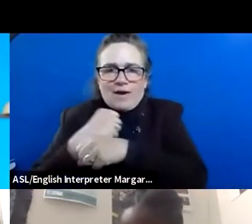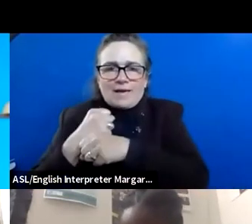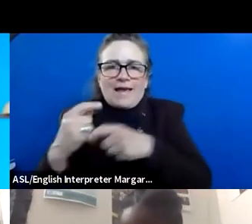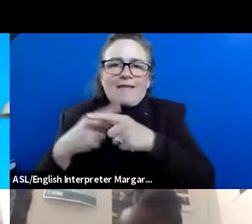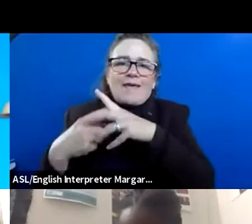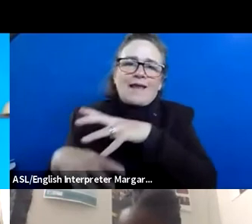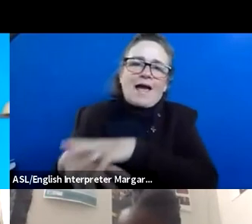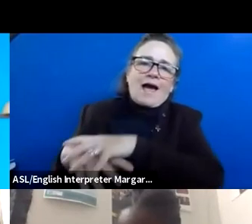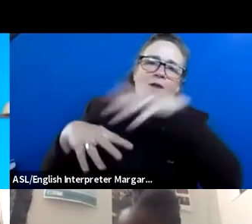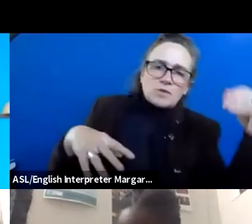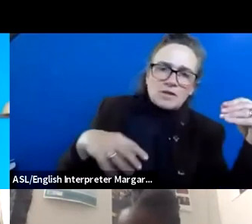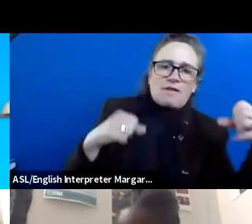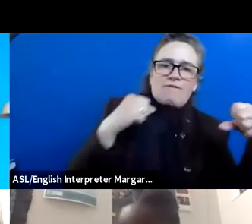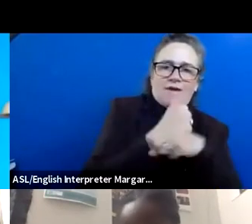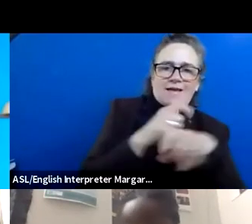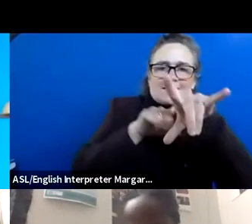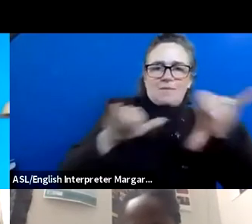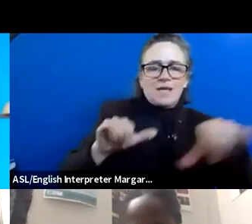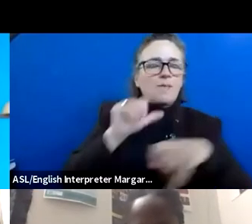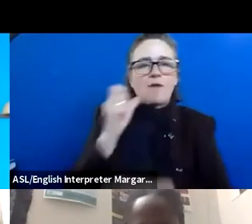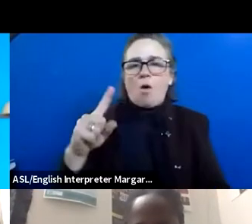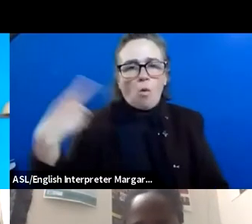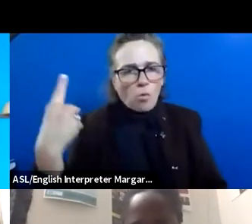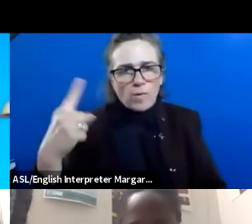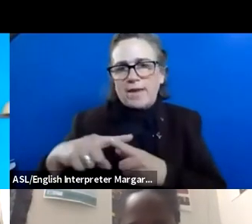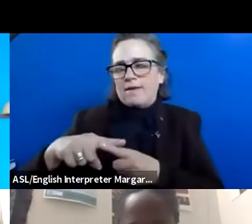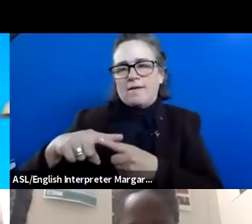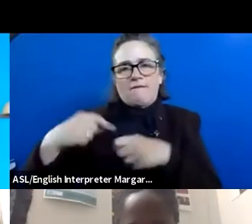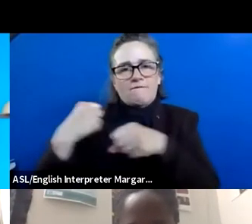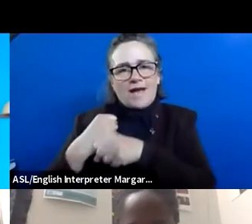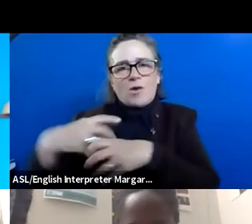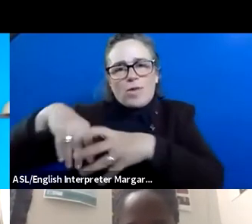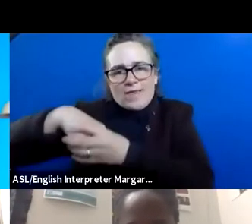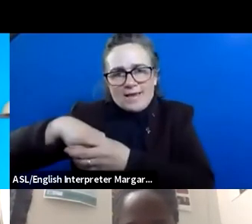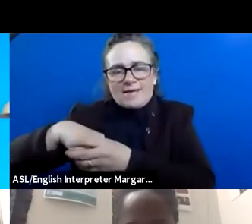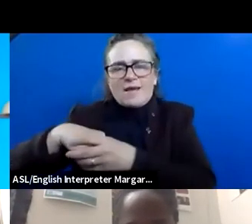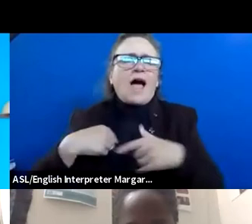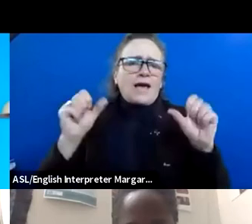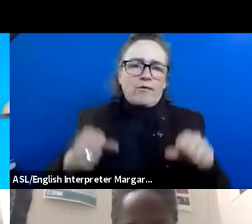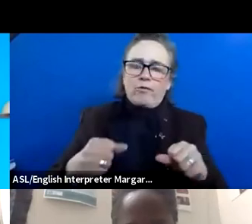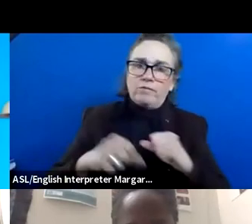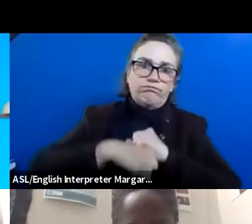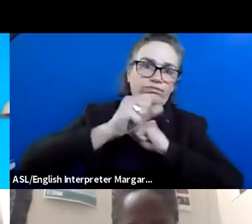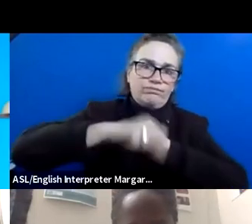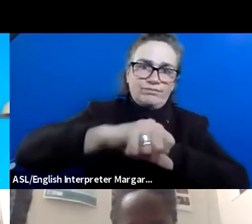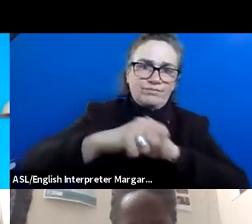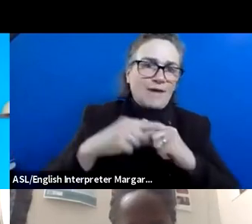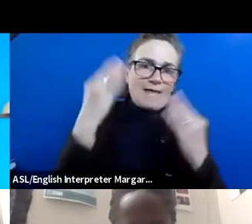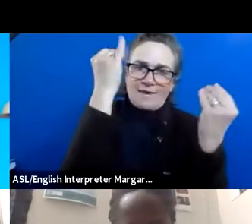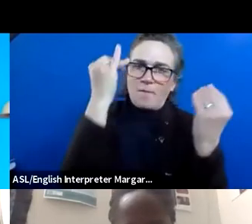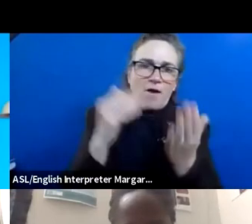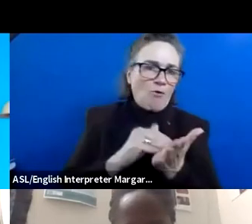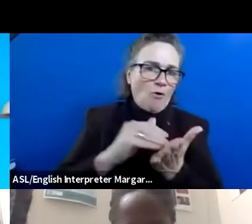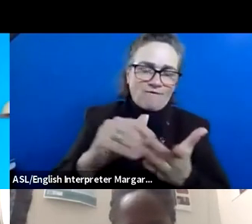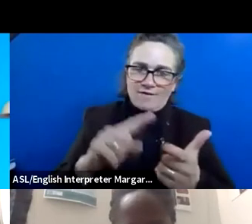the electoral movement being in service to the electoral. I mean, I can say a lot more about this. I think about it a lot,